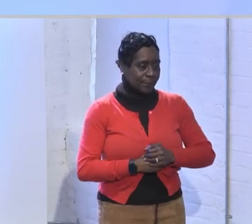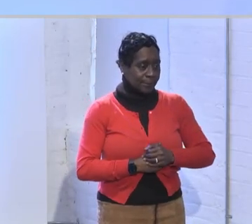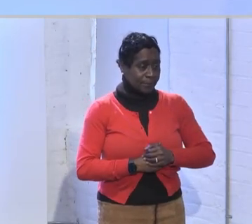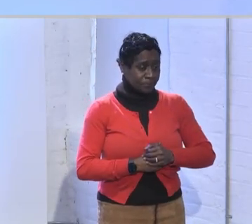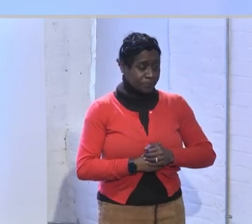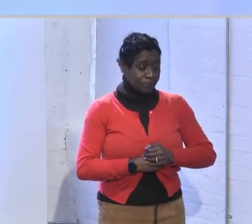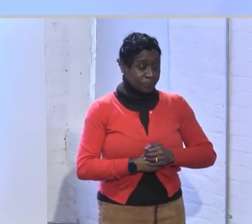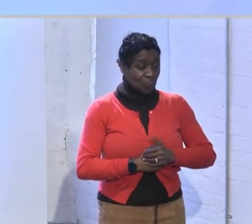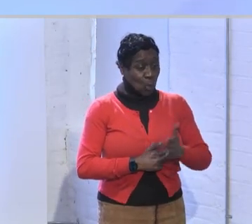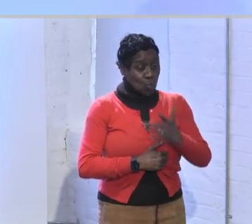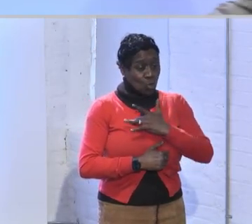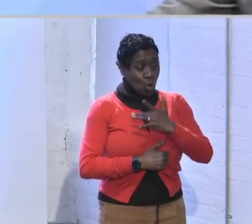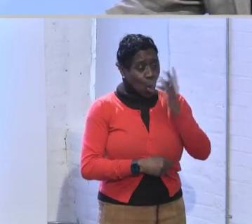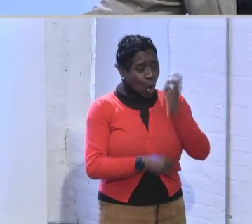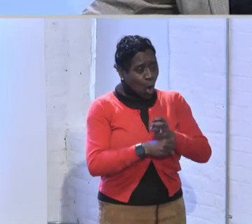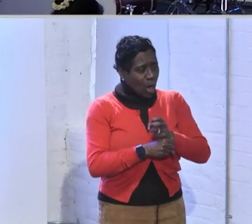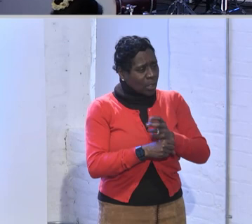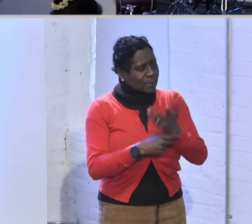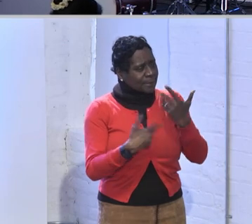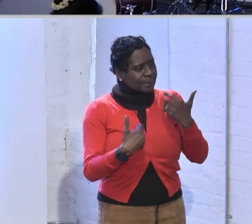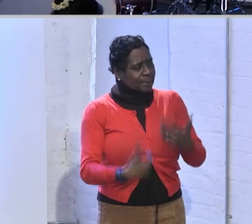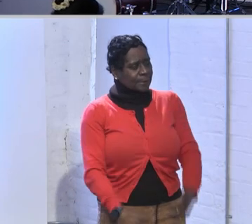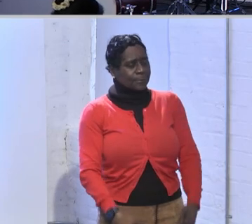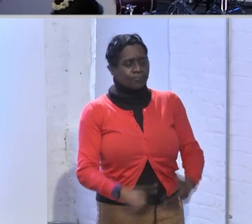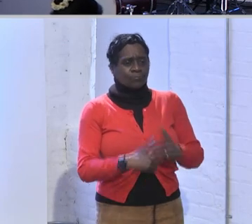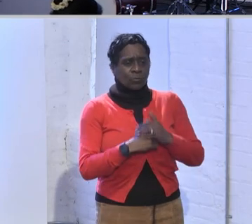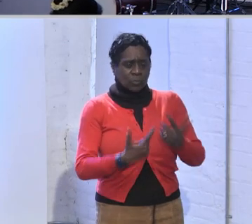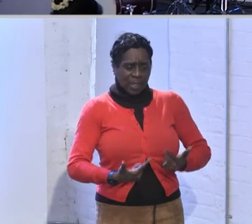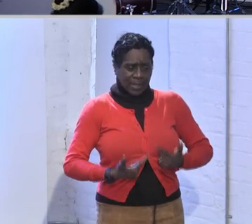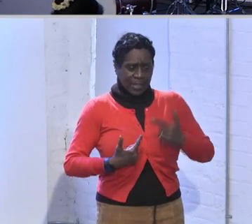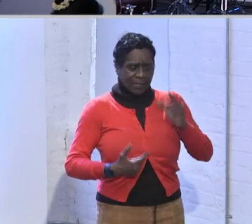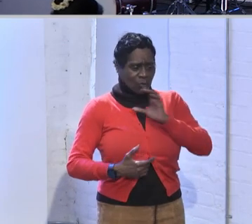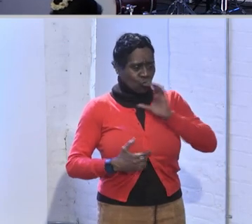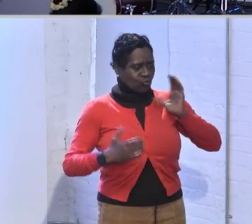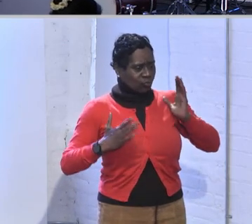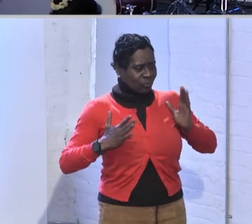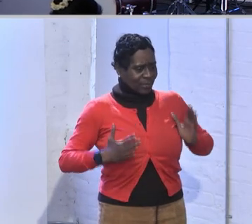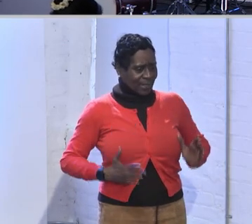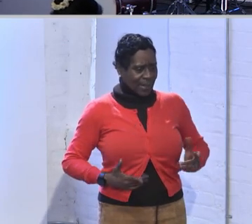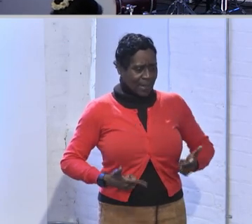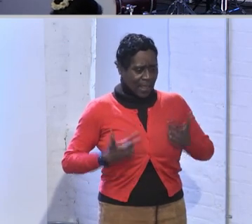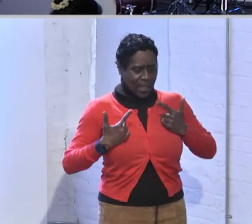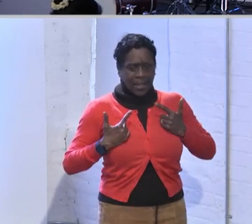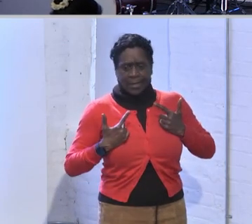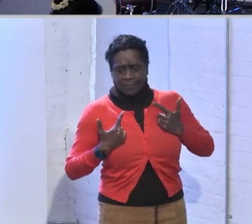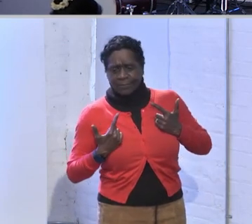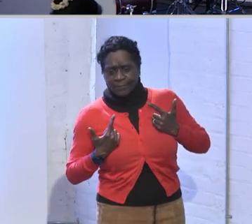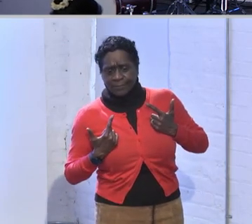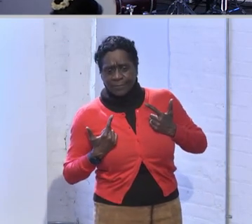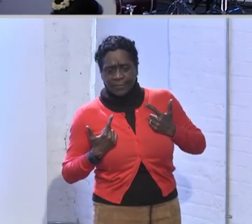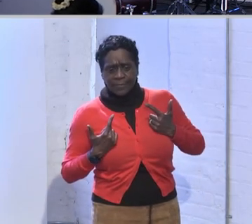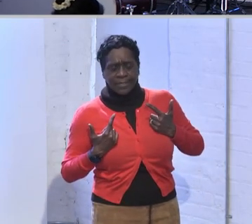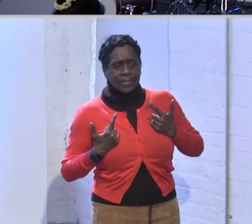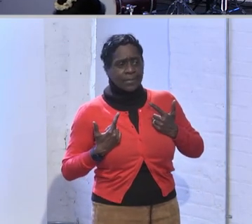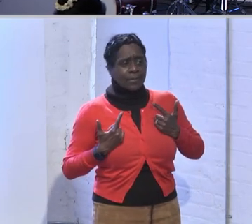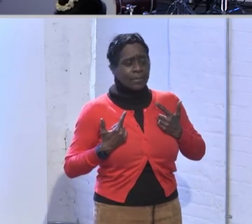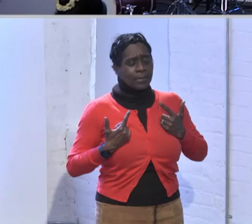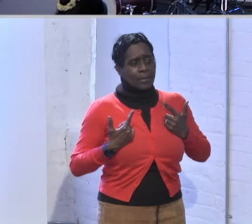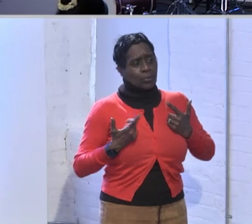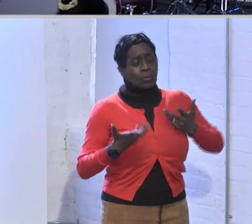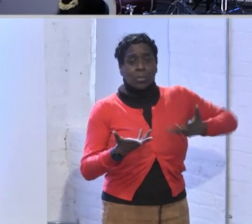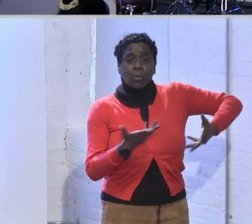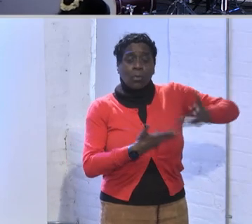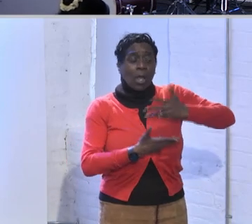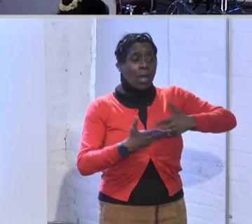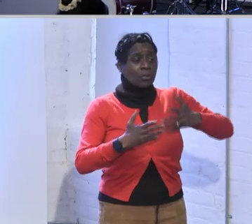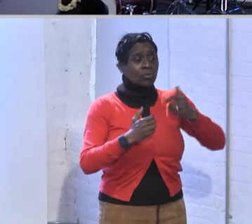And I think the hardest place to live a Christian life, the hardest people to live it before, is our own family. And the